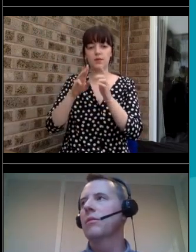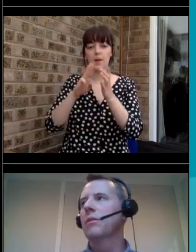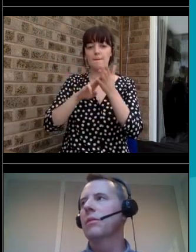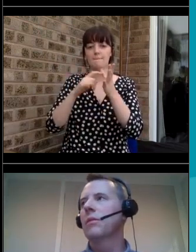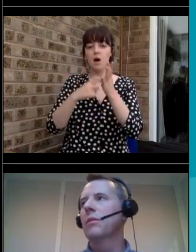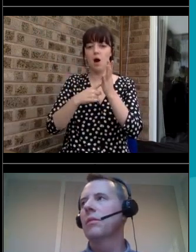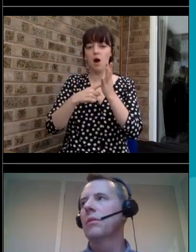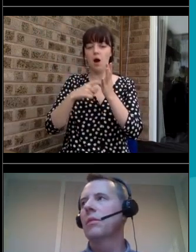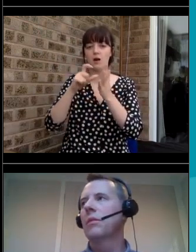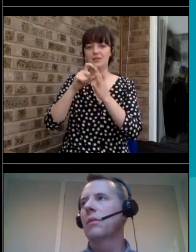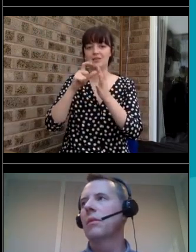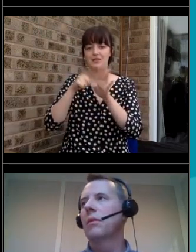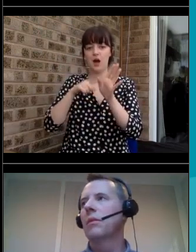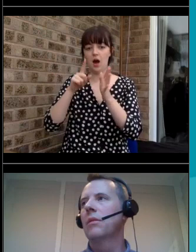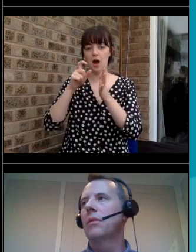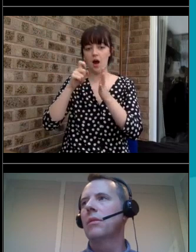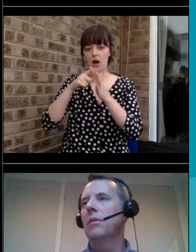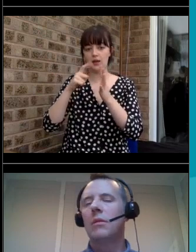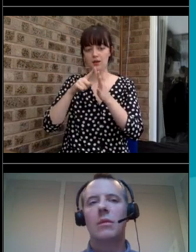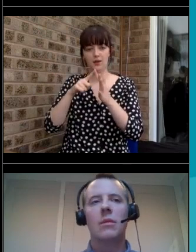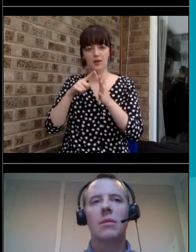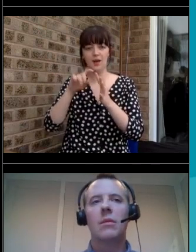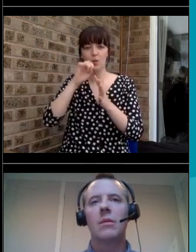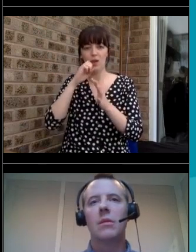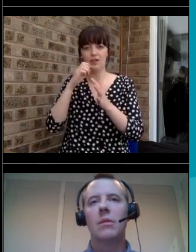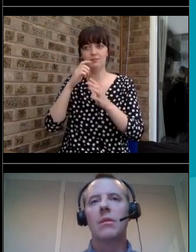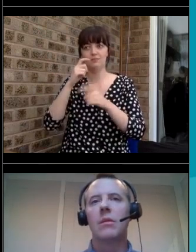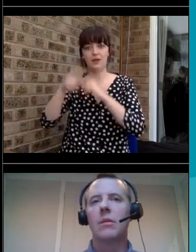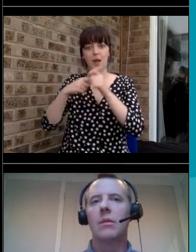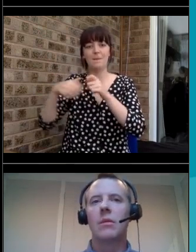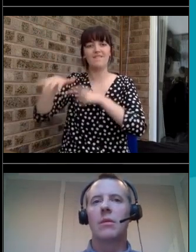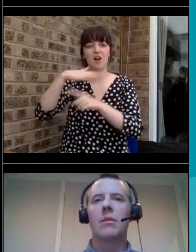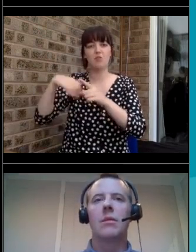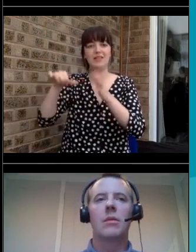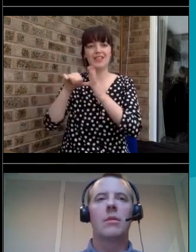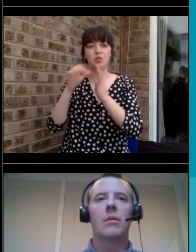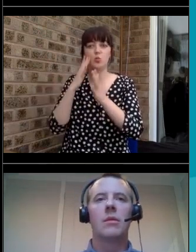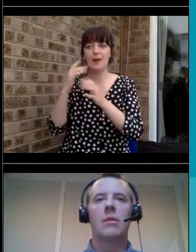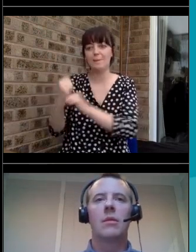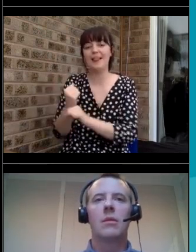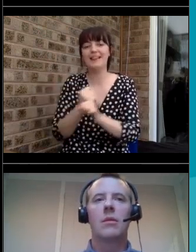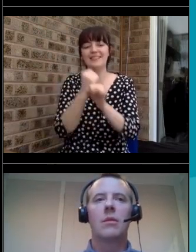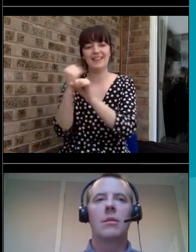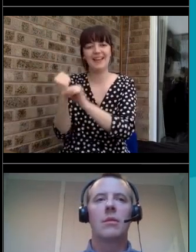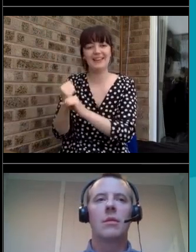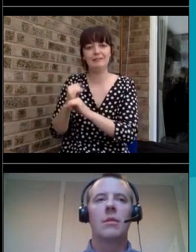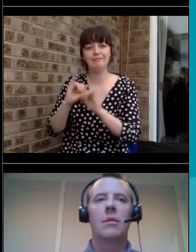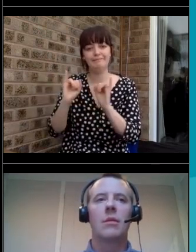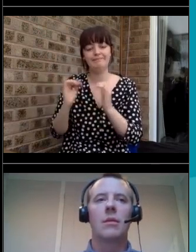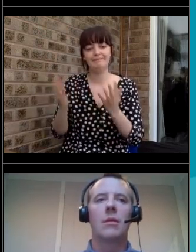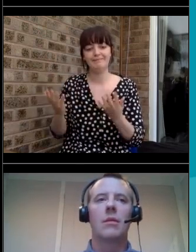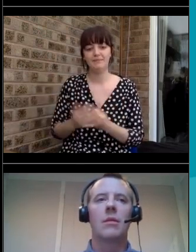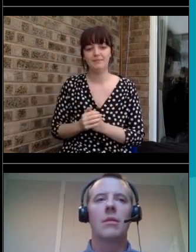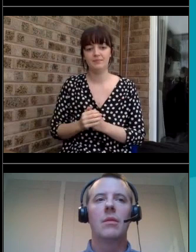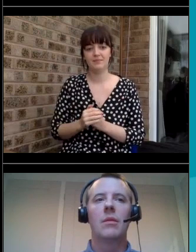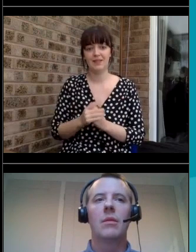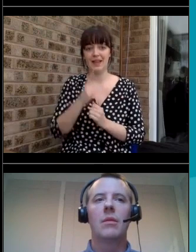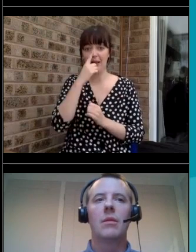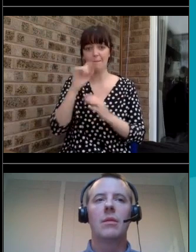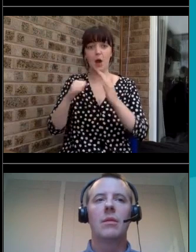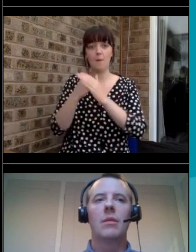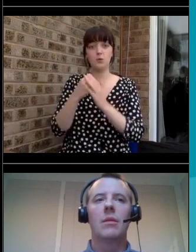you were building it. And finally, really, it would be up to 12 times more